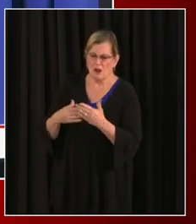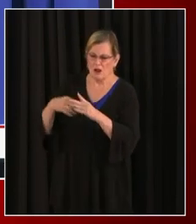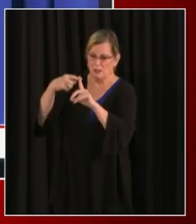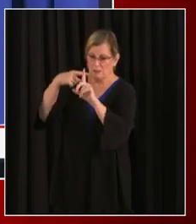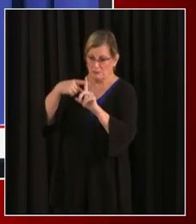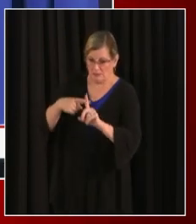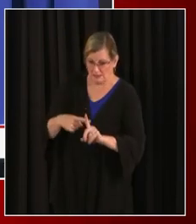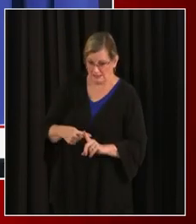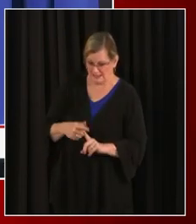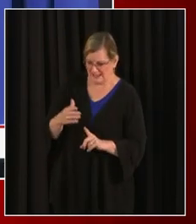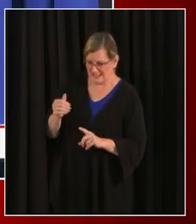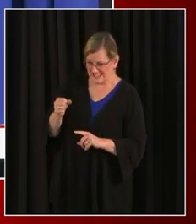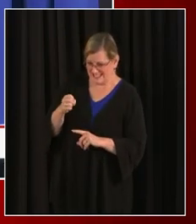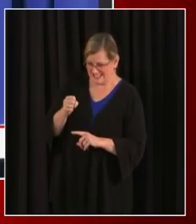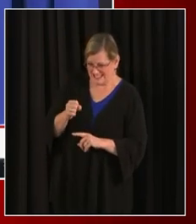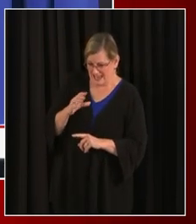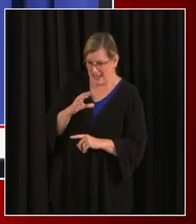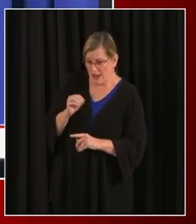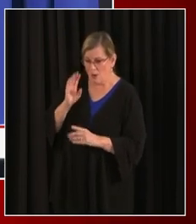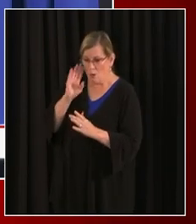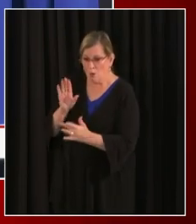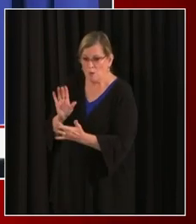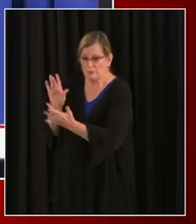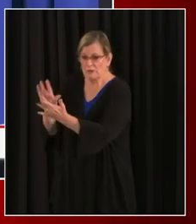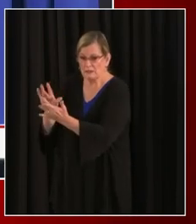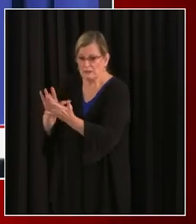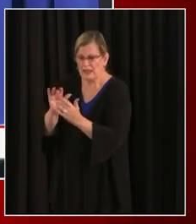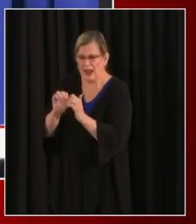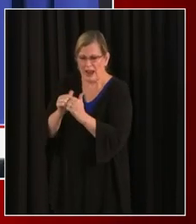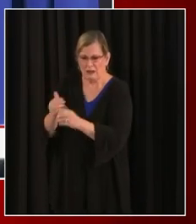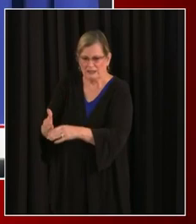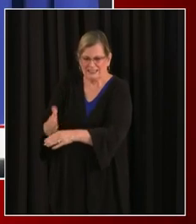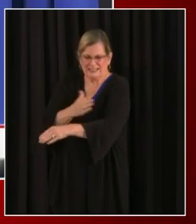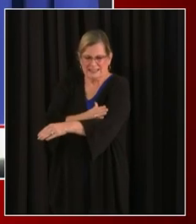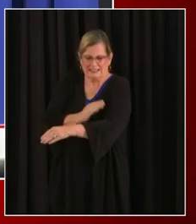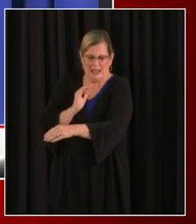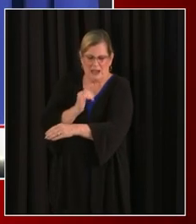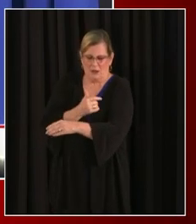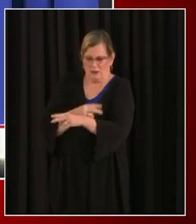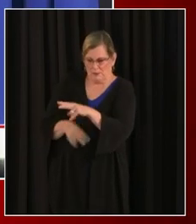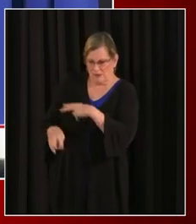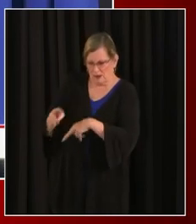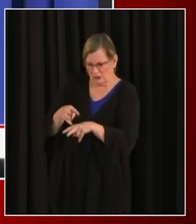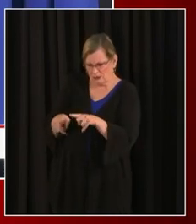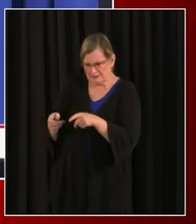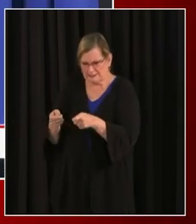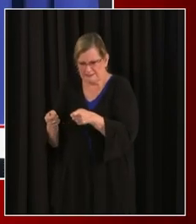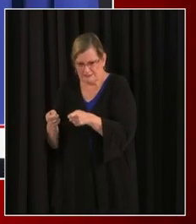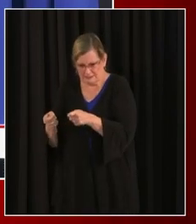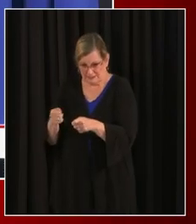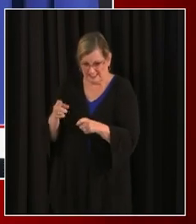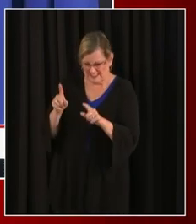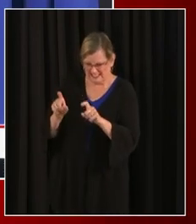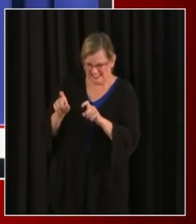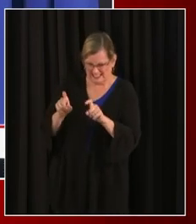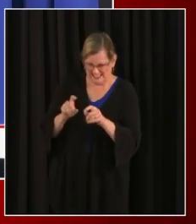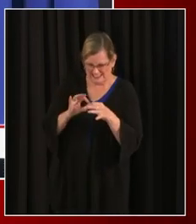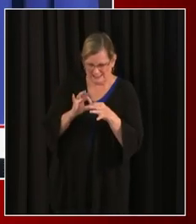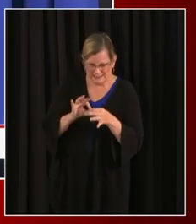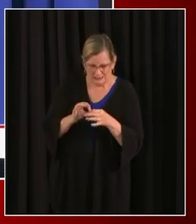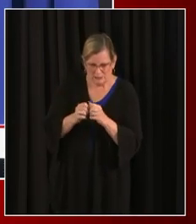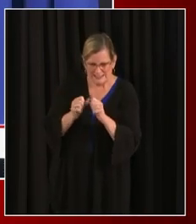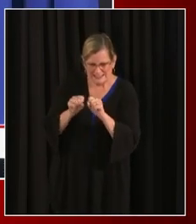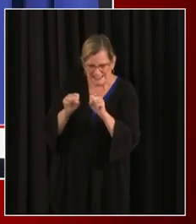our ability to conduct what is called public health monitoring. This text messaging system allows us to